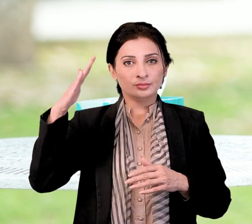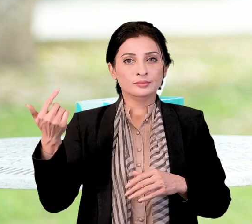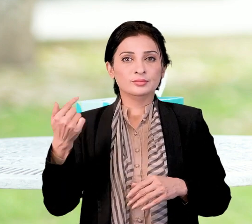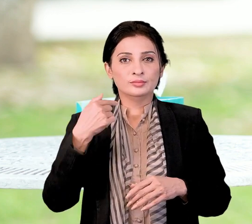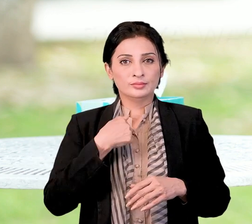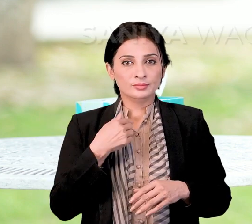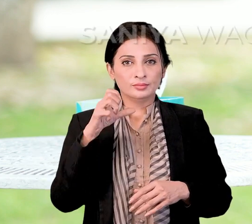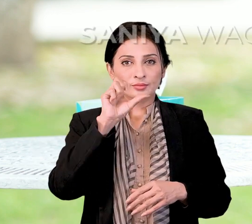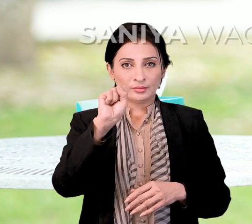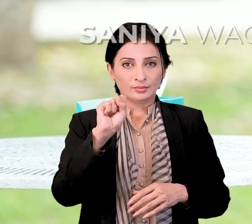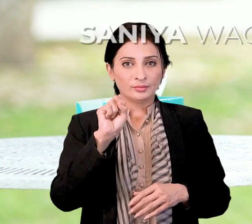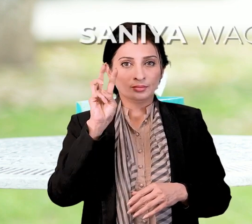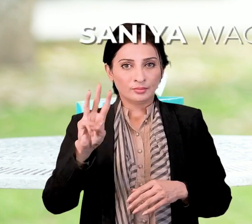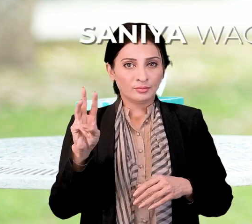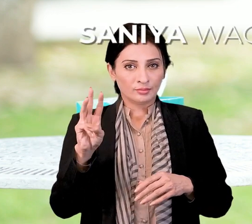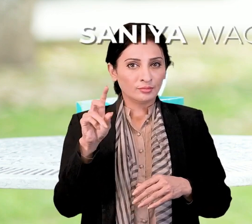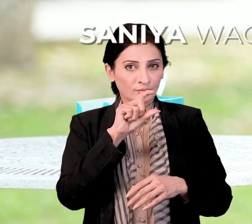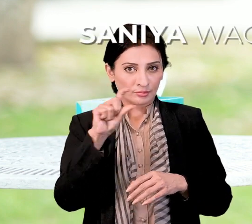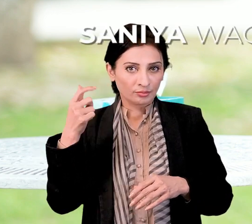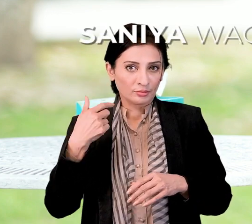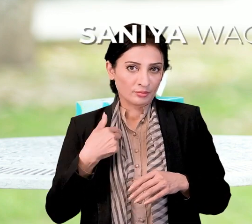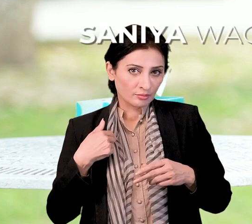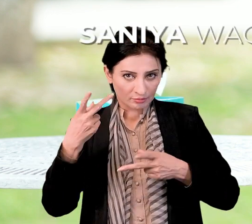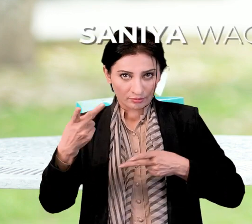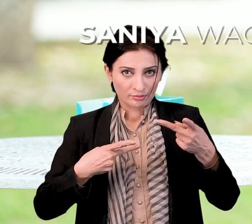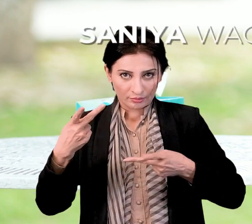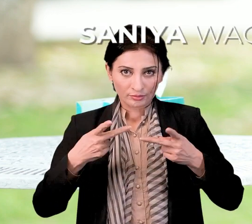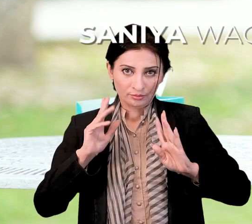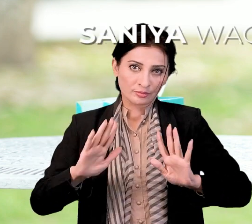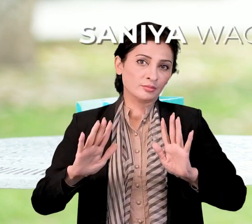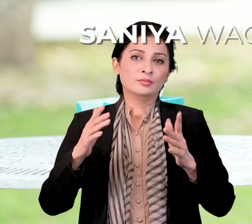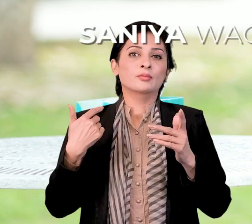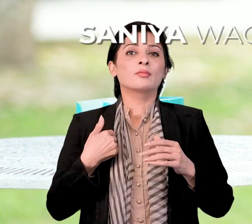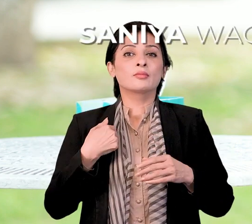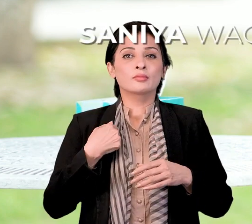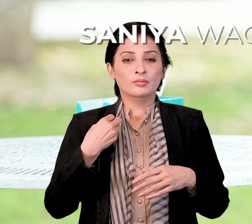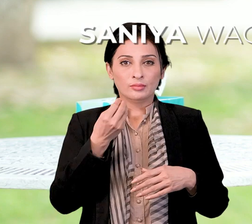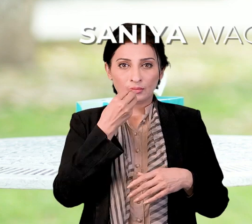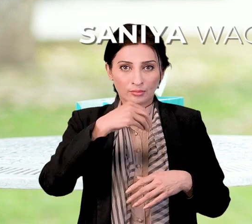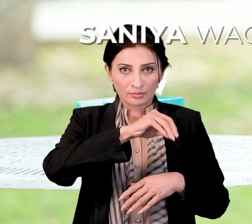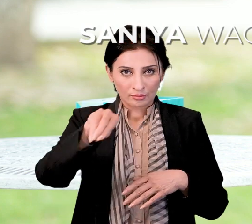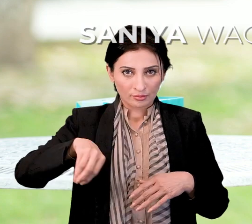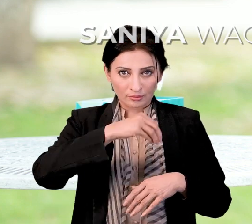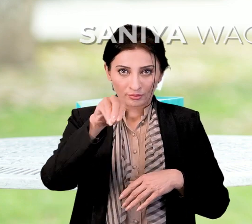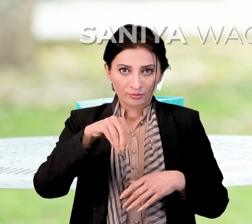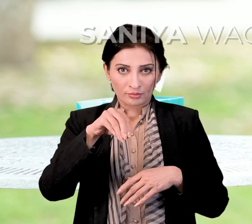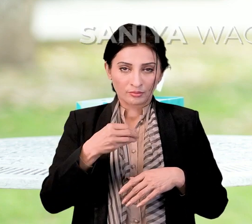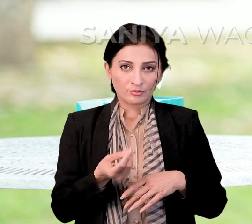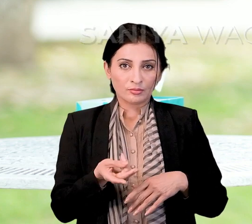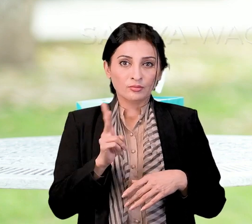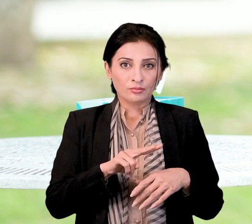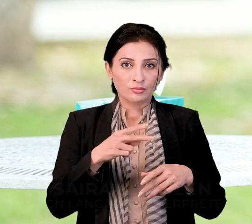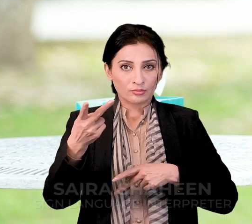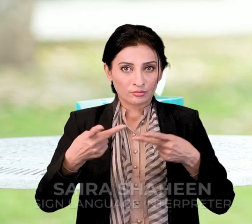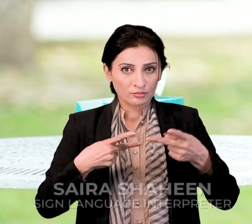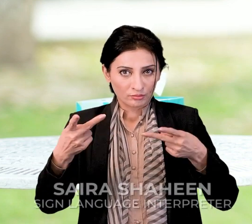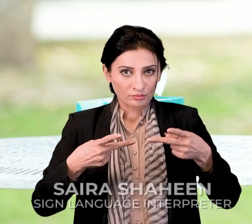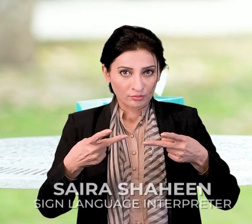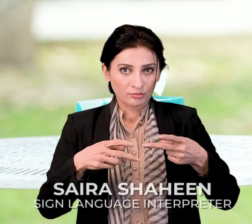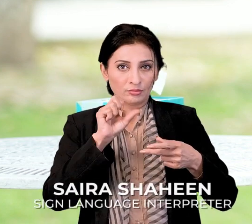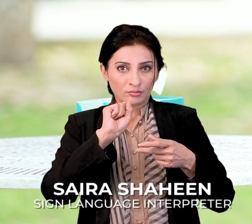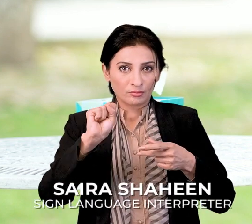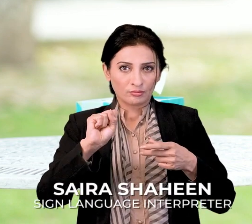Assalamualaikum. I am Saniya Waqar. I am a businesswoman, a chef, and the CEO of Sweet Affairs. Sweet Affairs